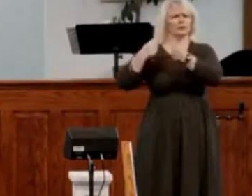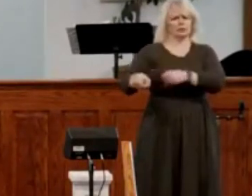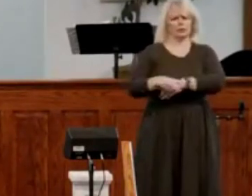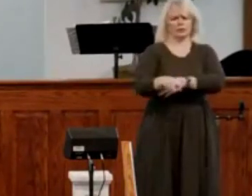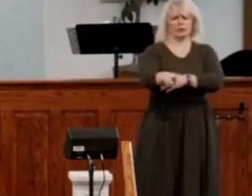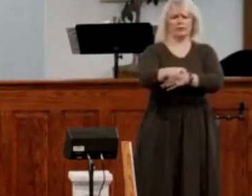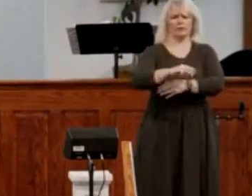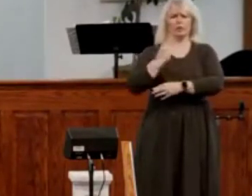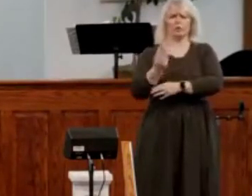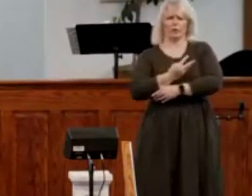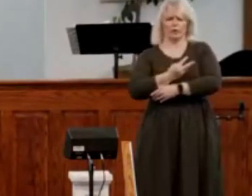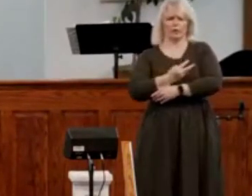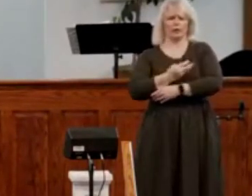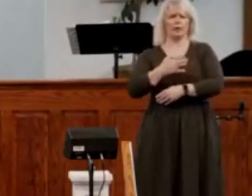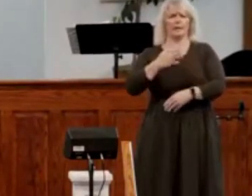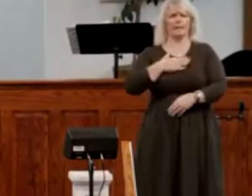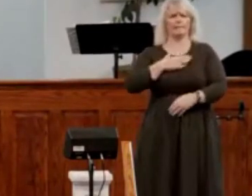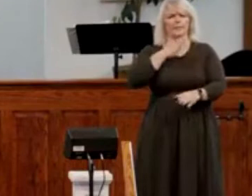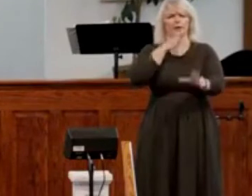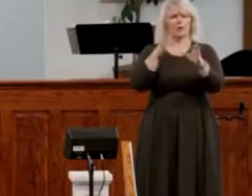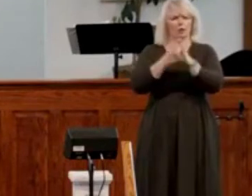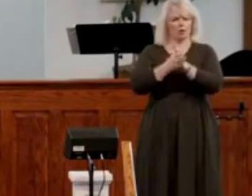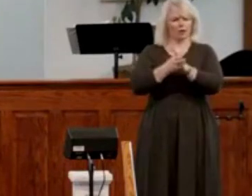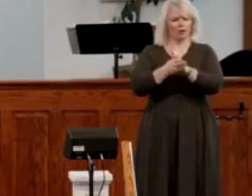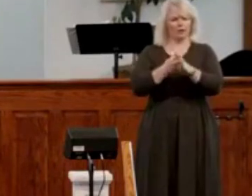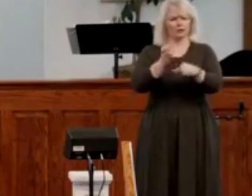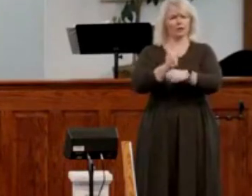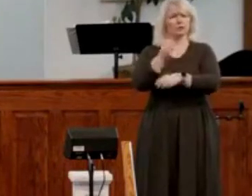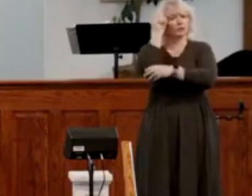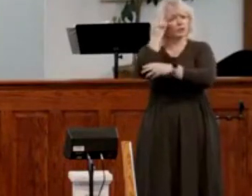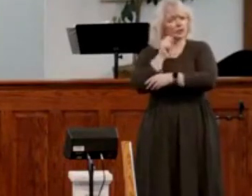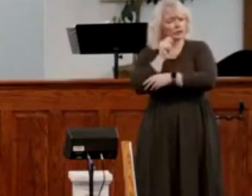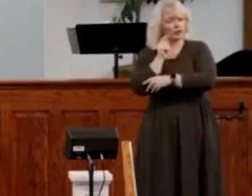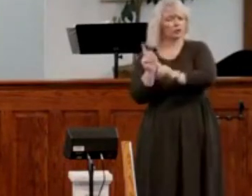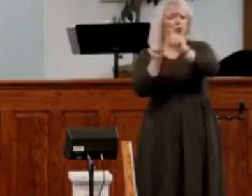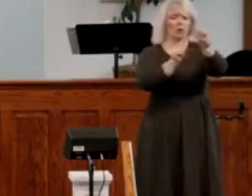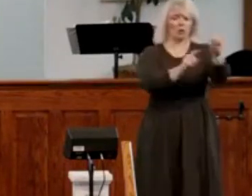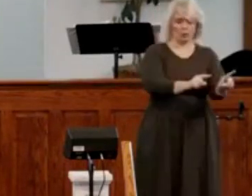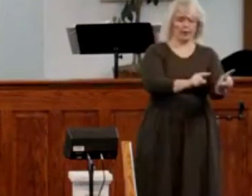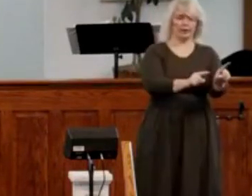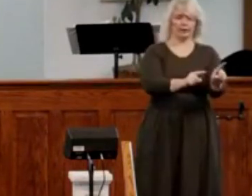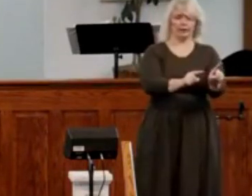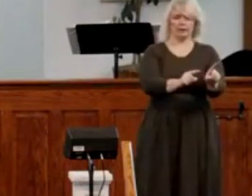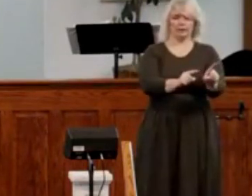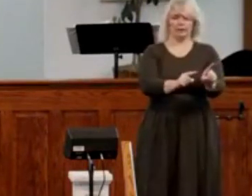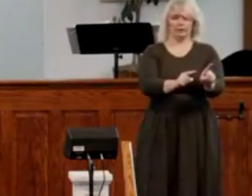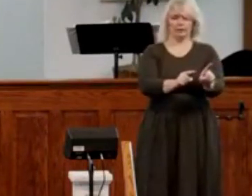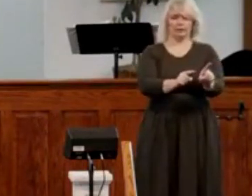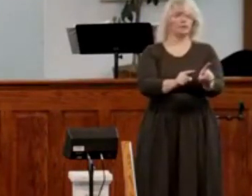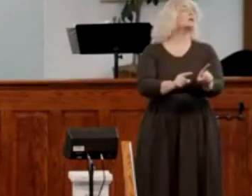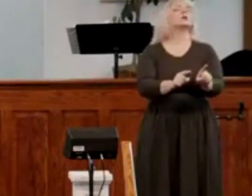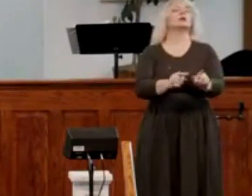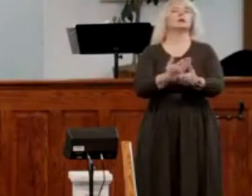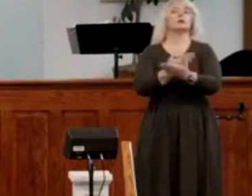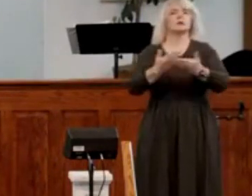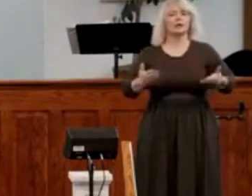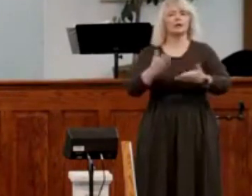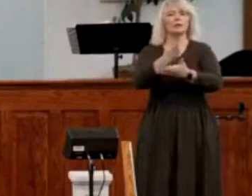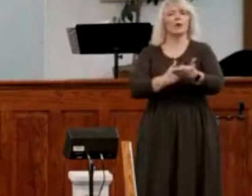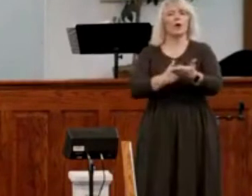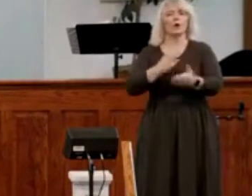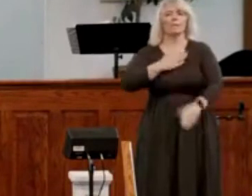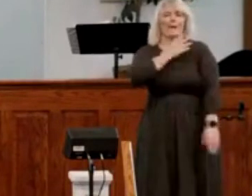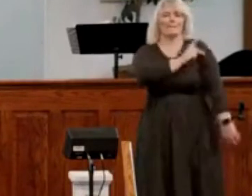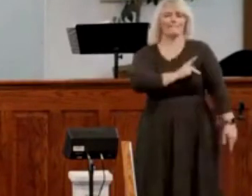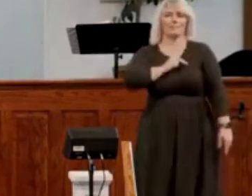my wife and I and a couple other folks took some teenagers and went out and spent some time with Kurt. Again, it's these things have been part of my